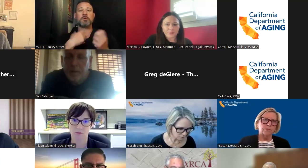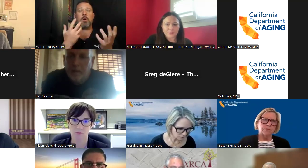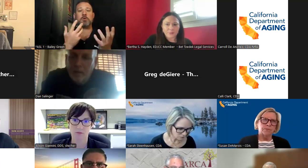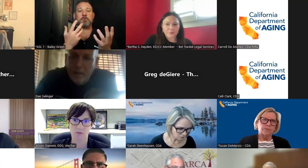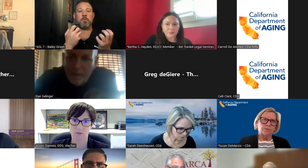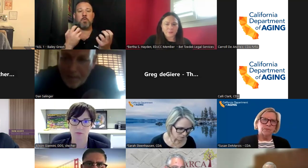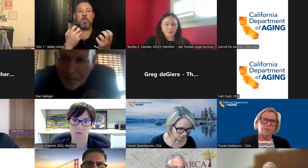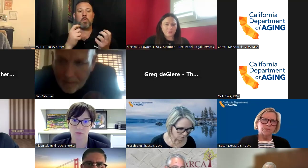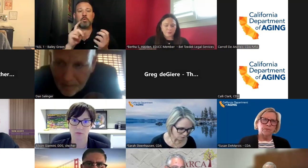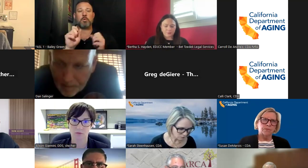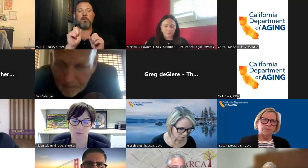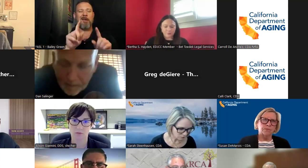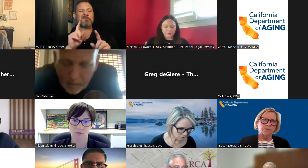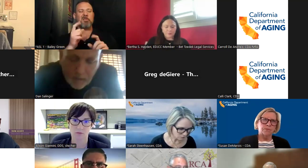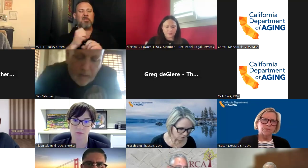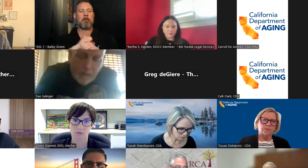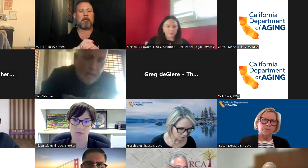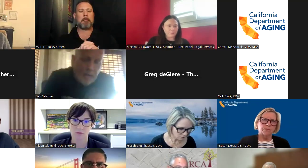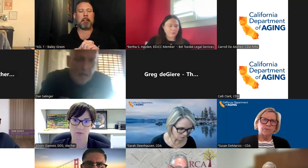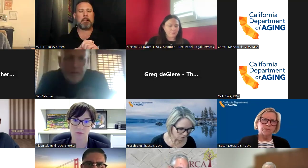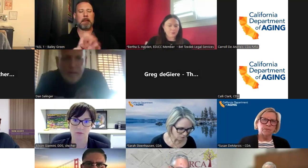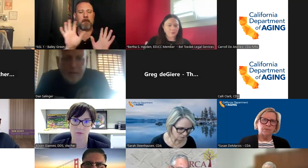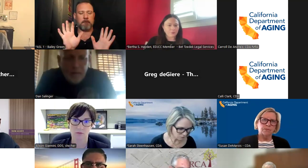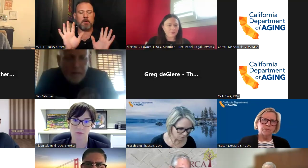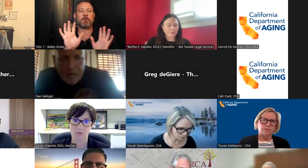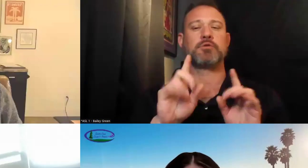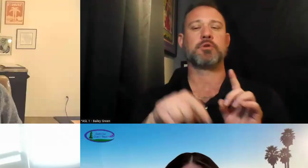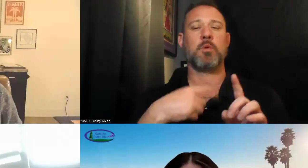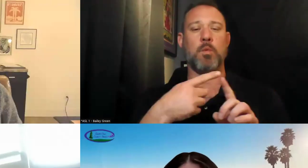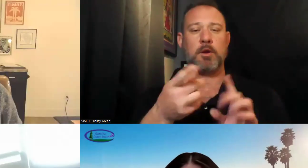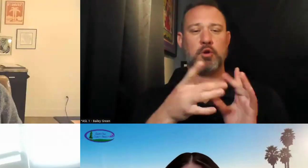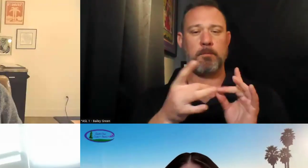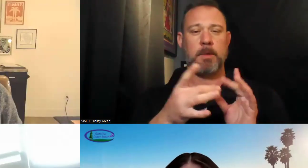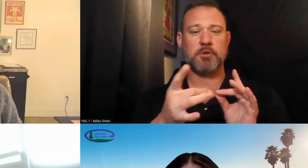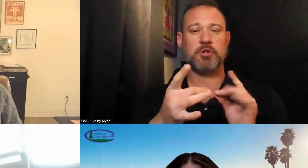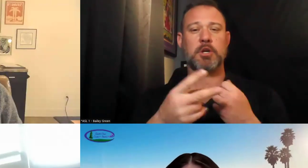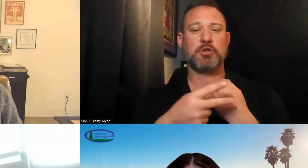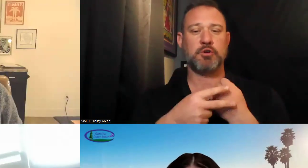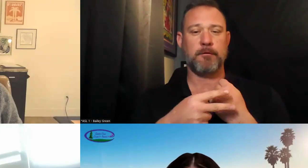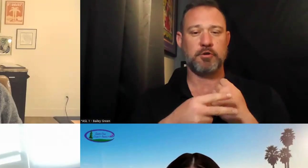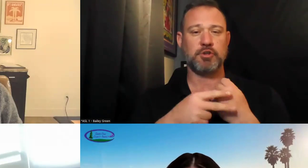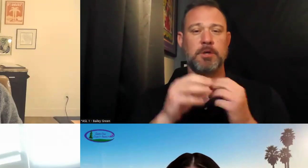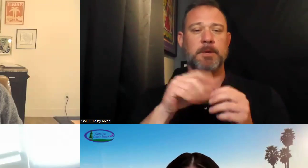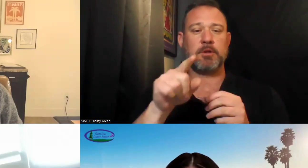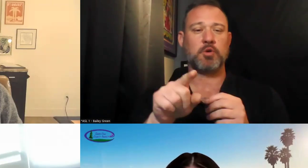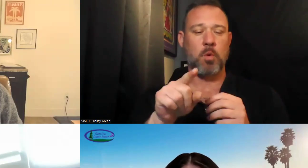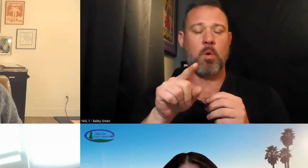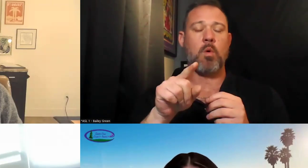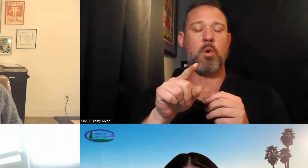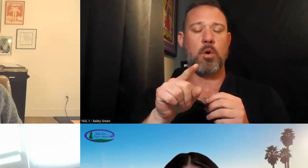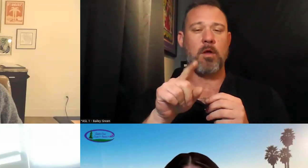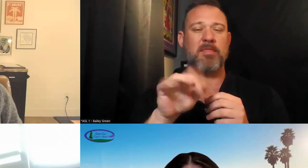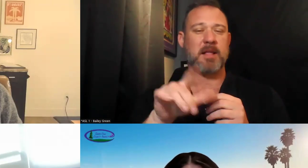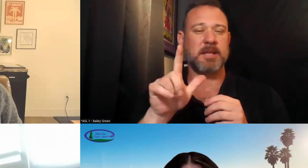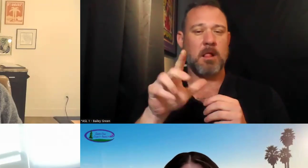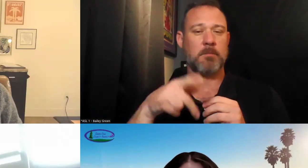to ask for clarification that when you mentioned conservatorship in your presentation, that's referring to